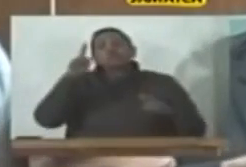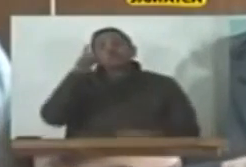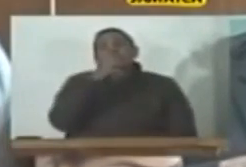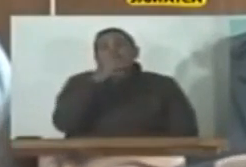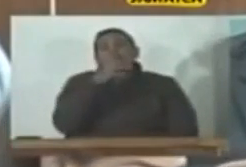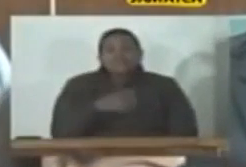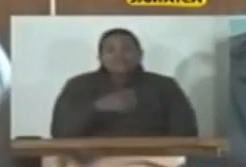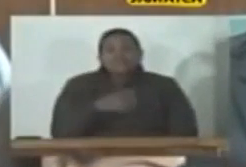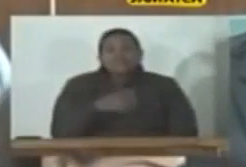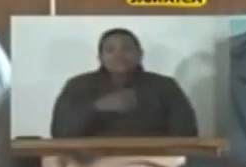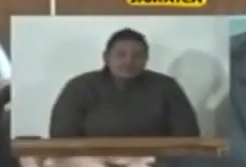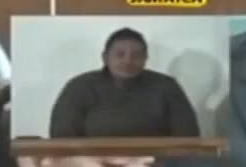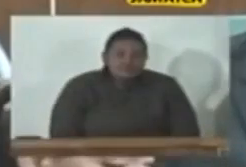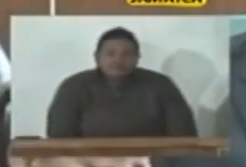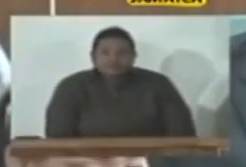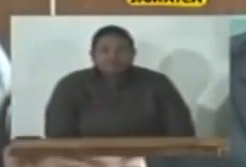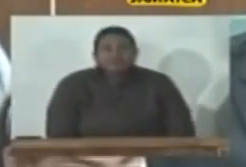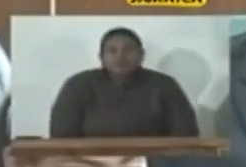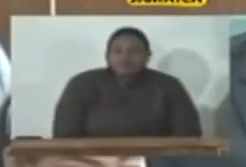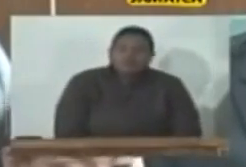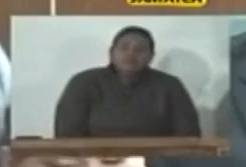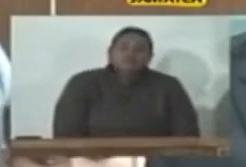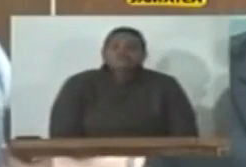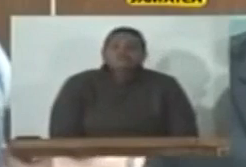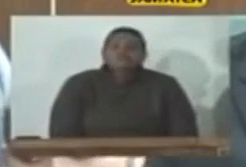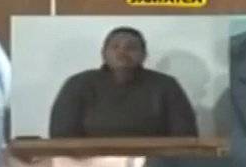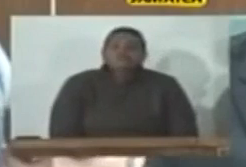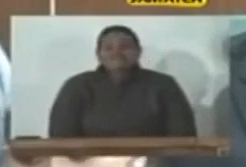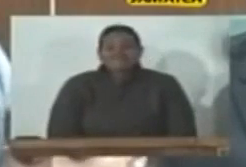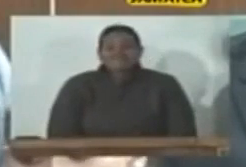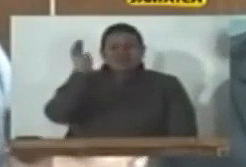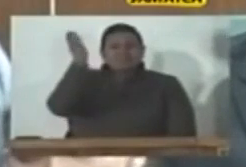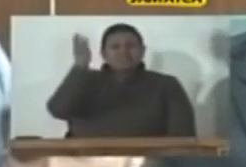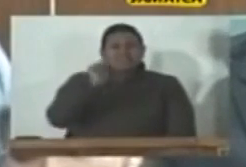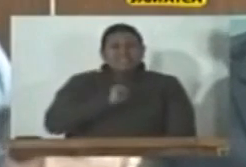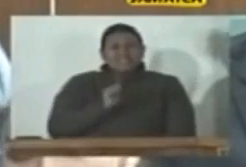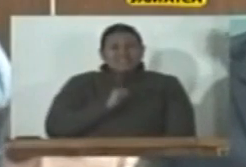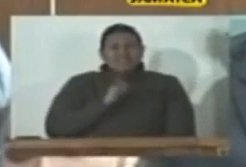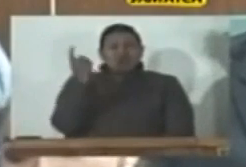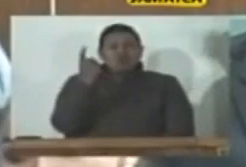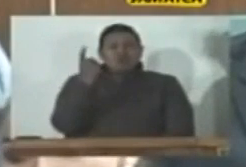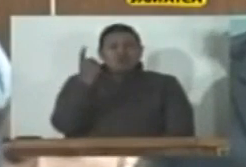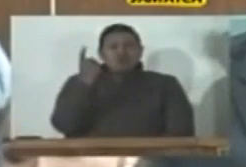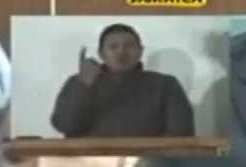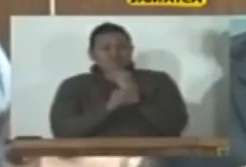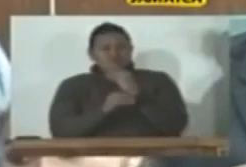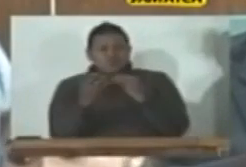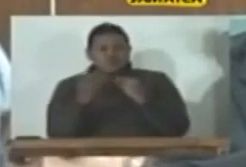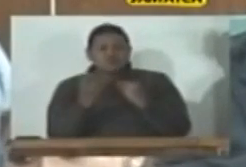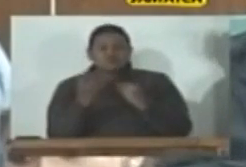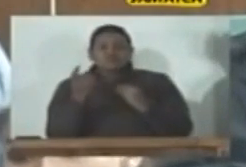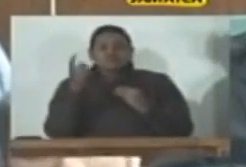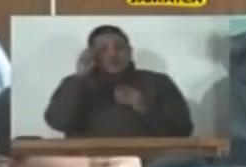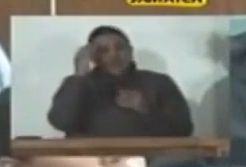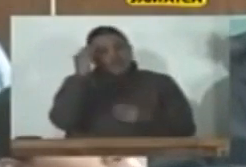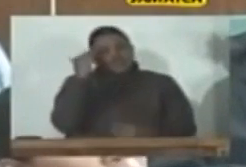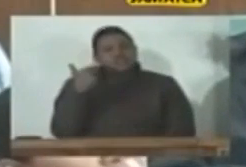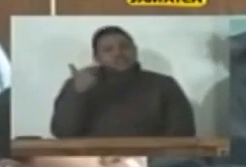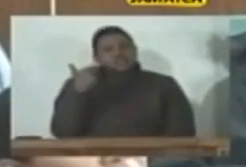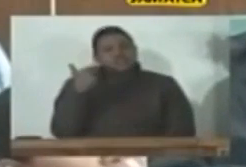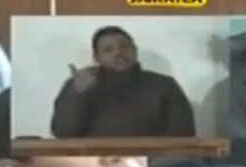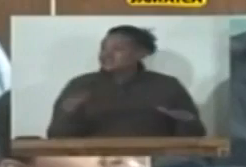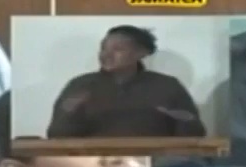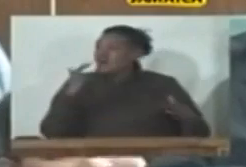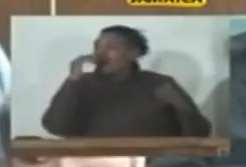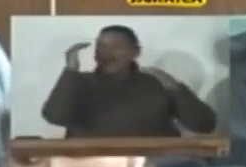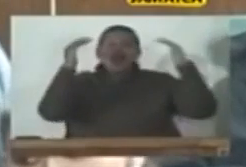Mr. Speaker, I also want to acknowledge my 3 children, all adults now, who have been supportive of all that